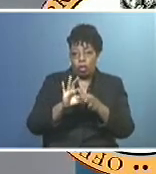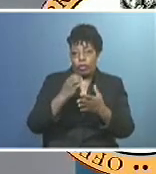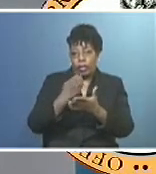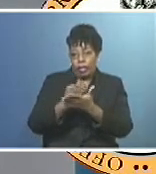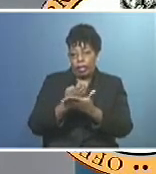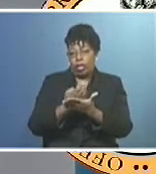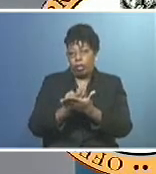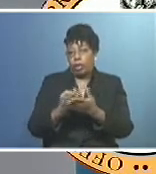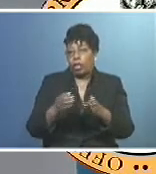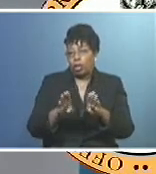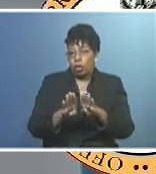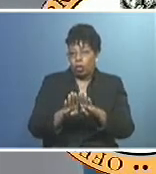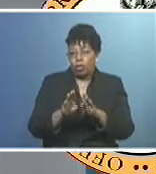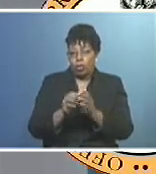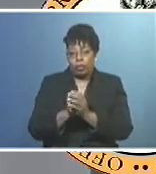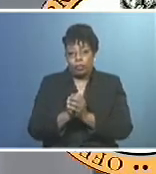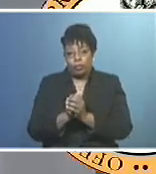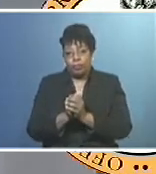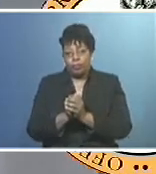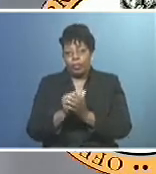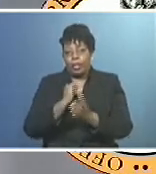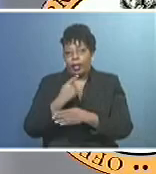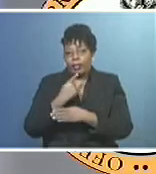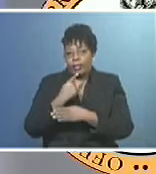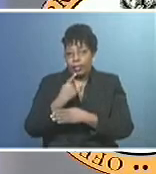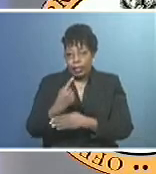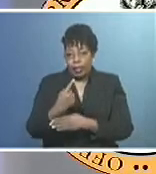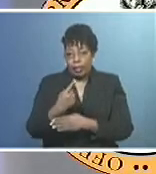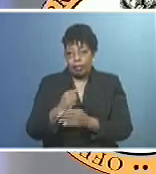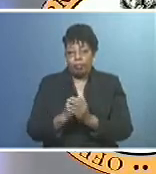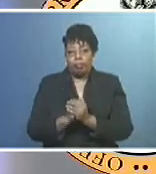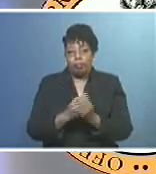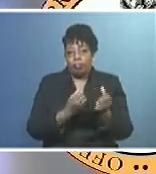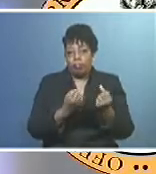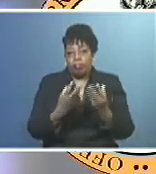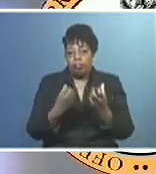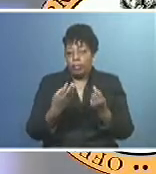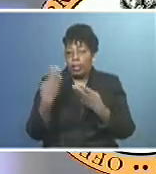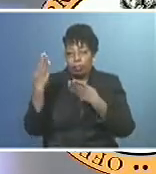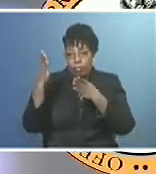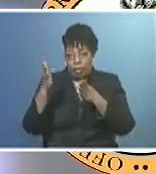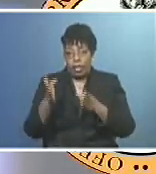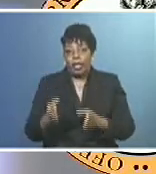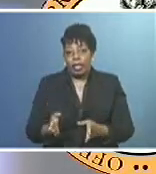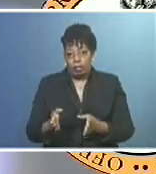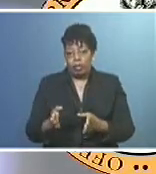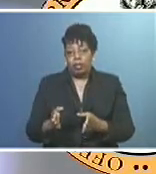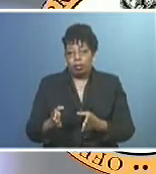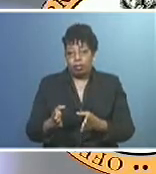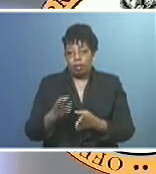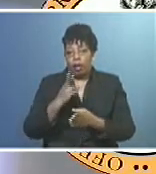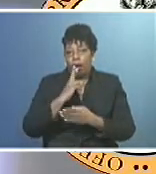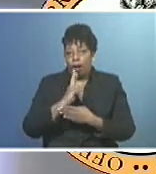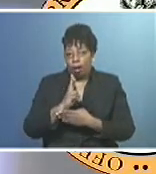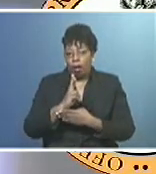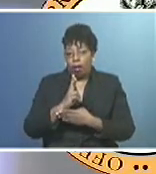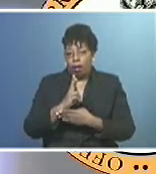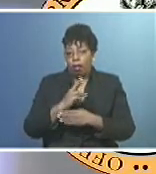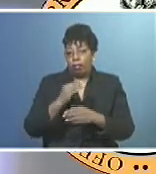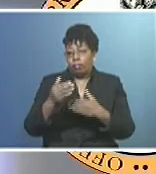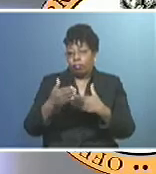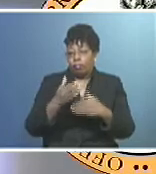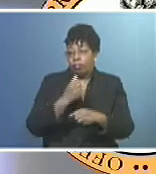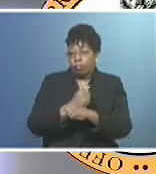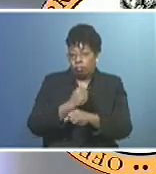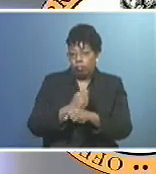activity. As I've said, many Bahamians are earning their first steady paychecks in